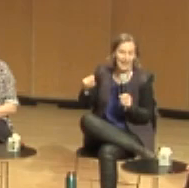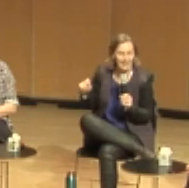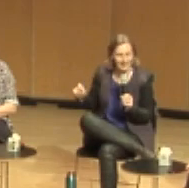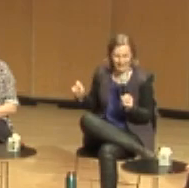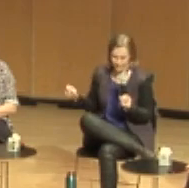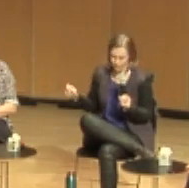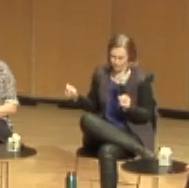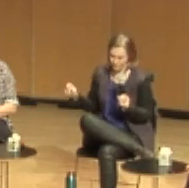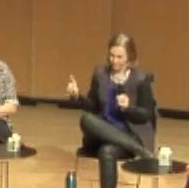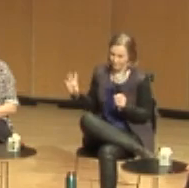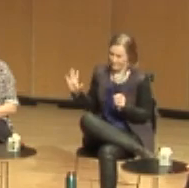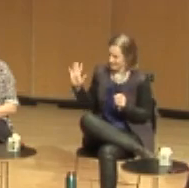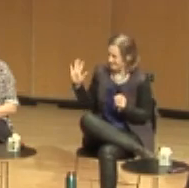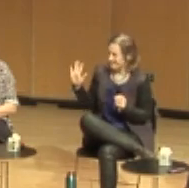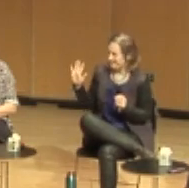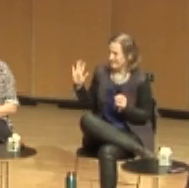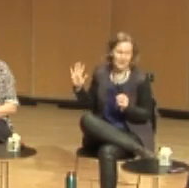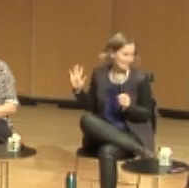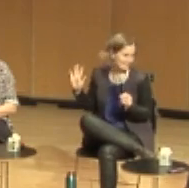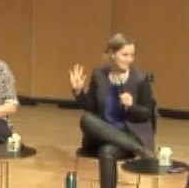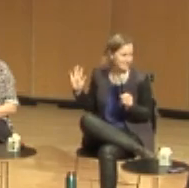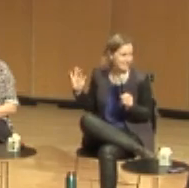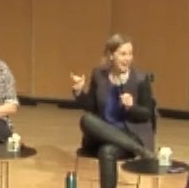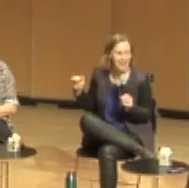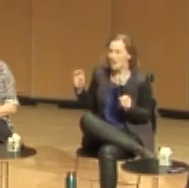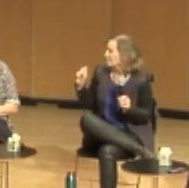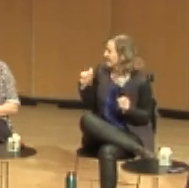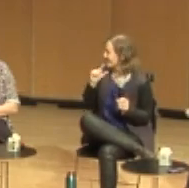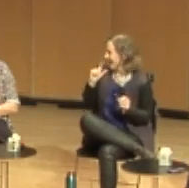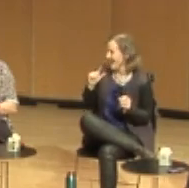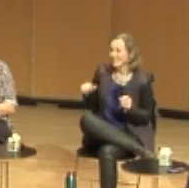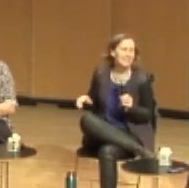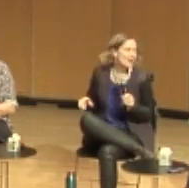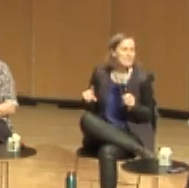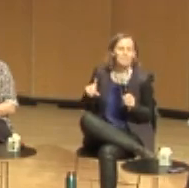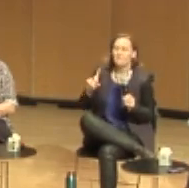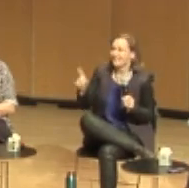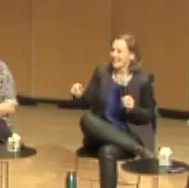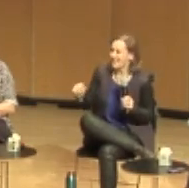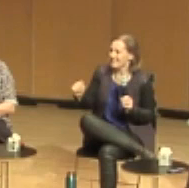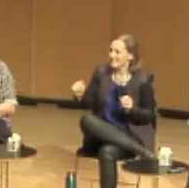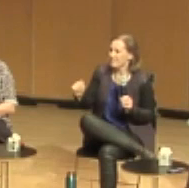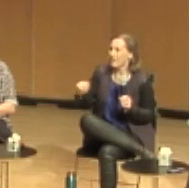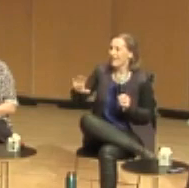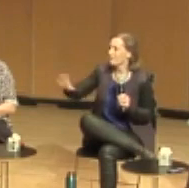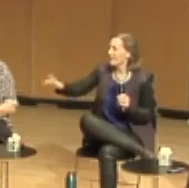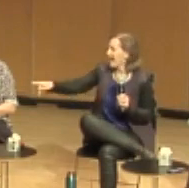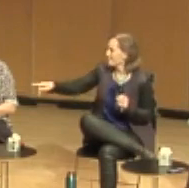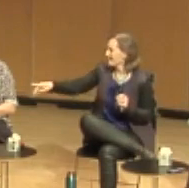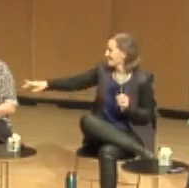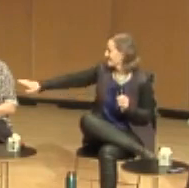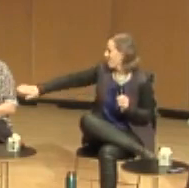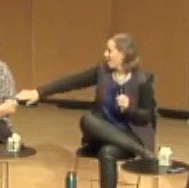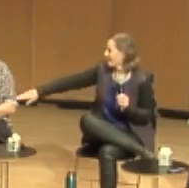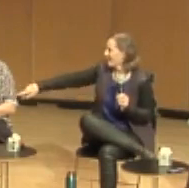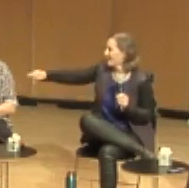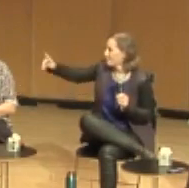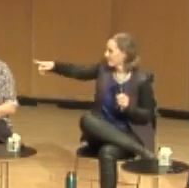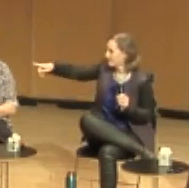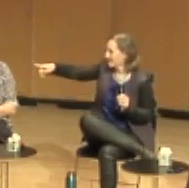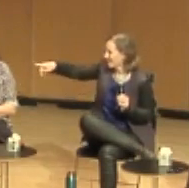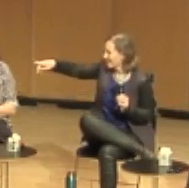y a yeah no yeah yeah because well and what happened